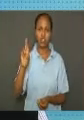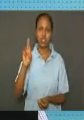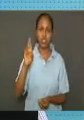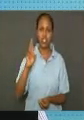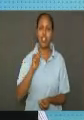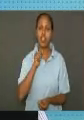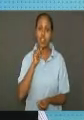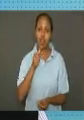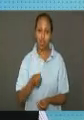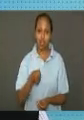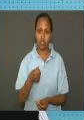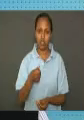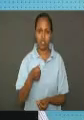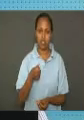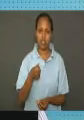NOT,